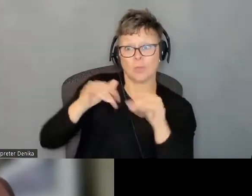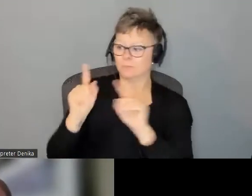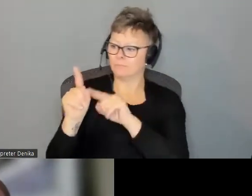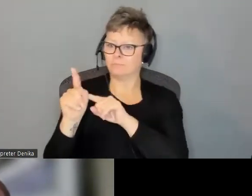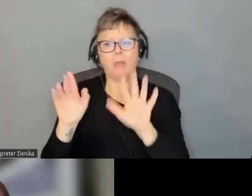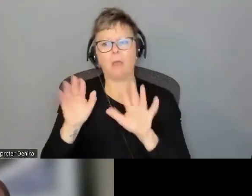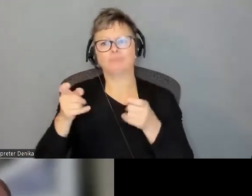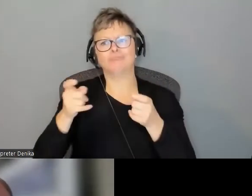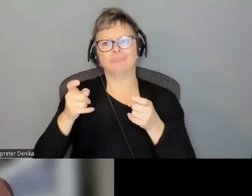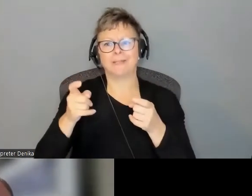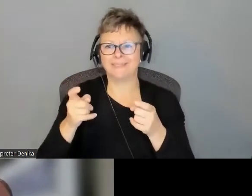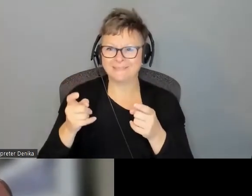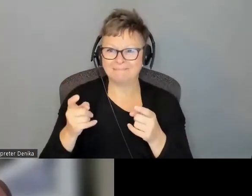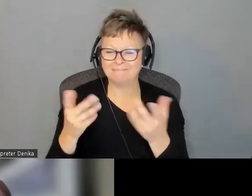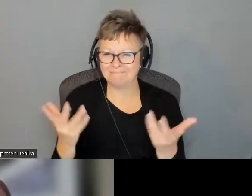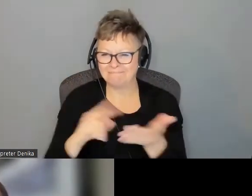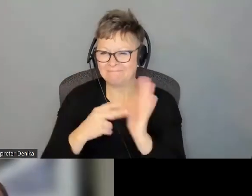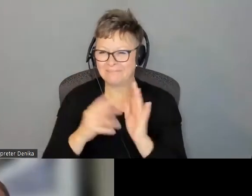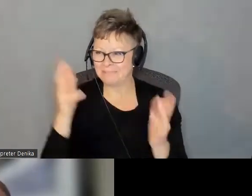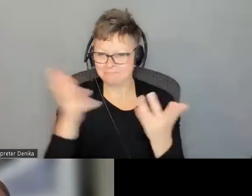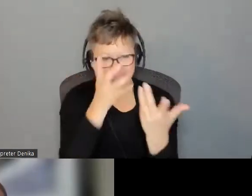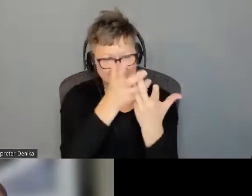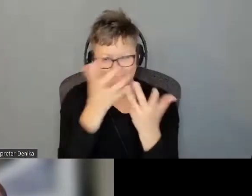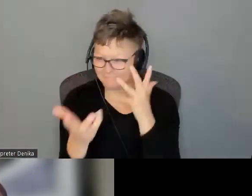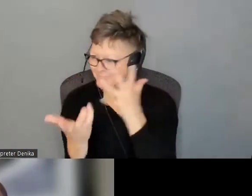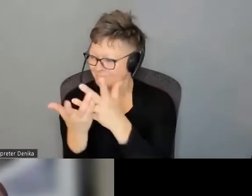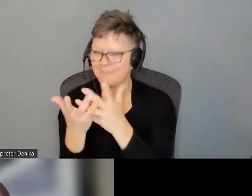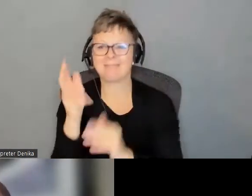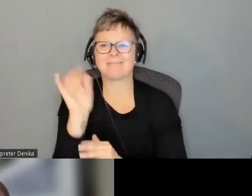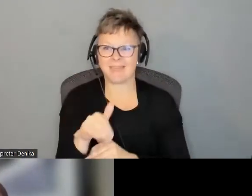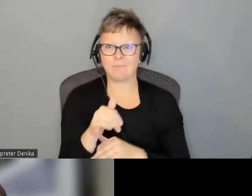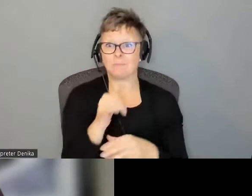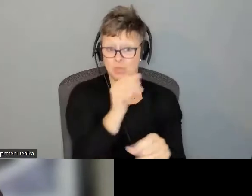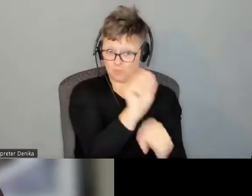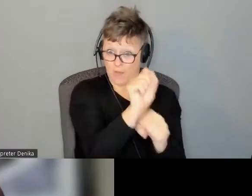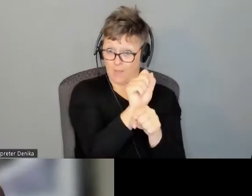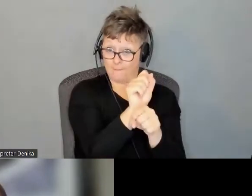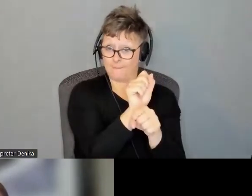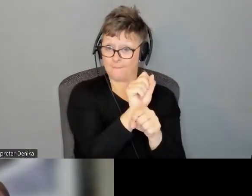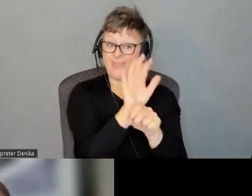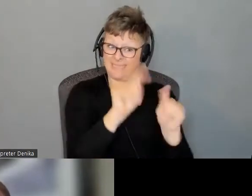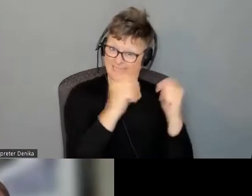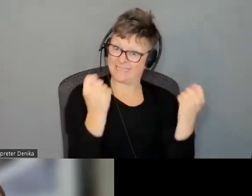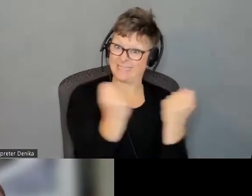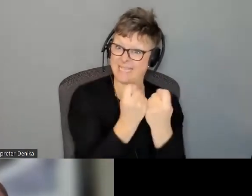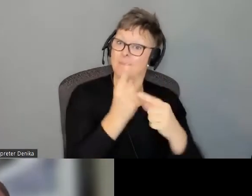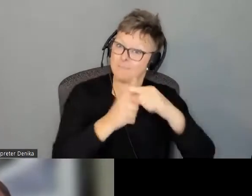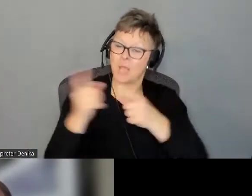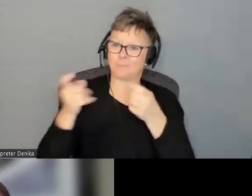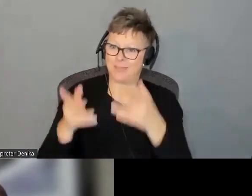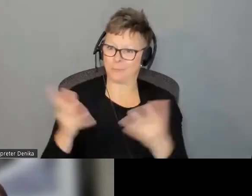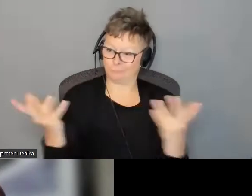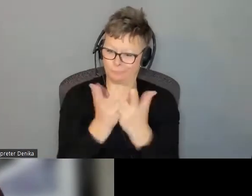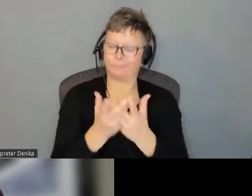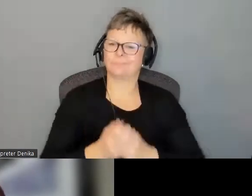just about finding, I guess, the fit for both job, team, and manager, which is what we're all